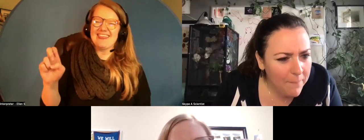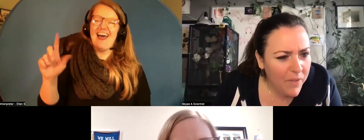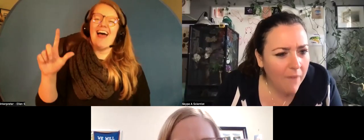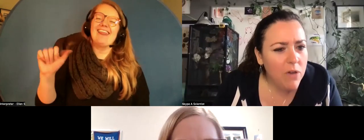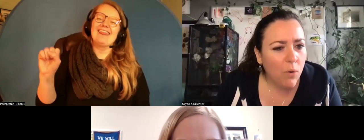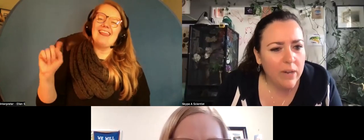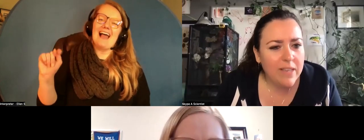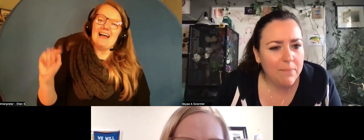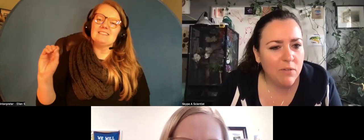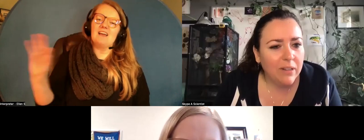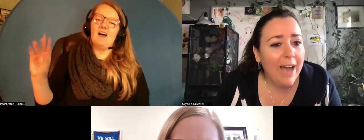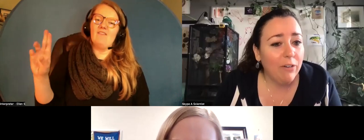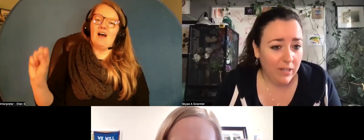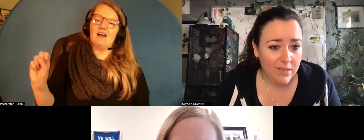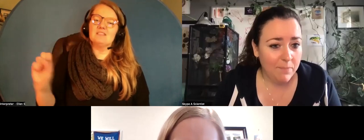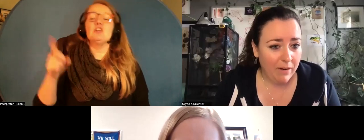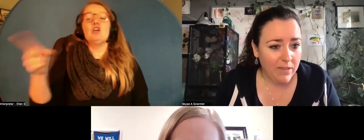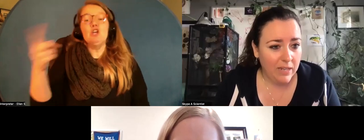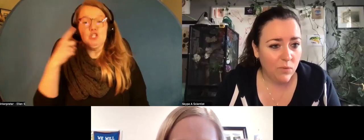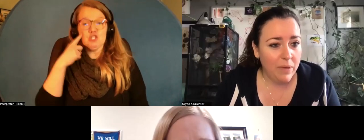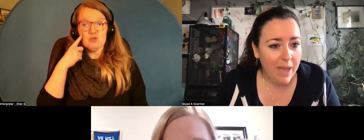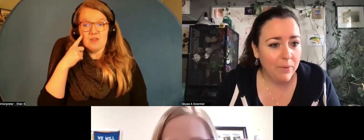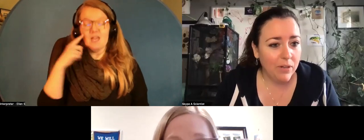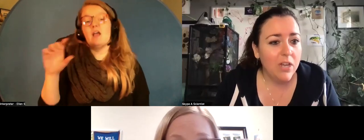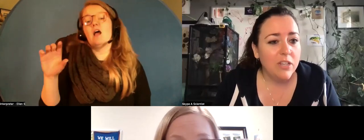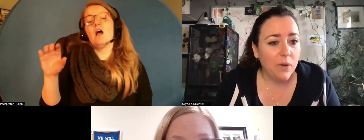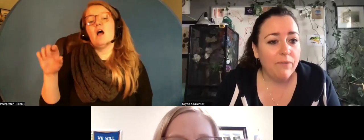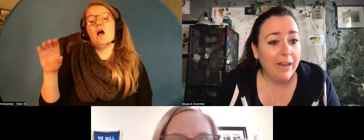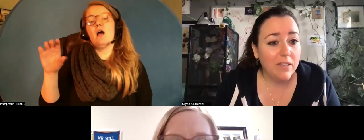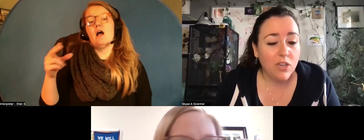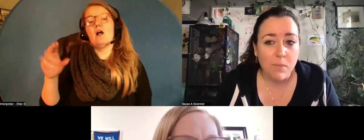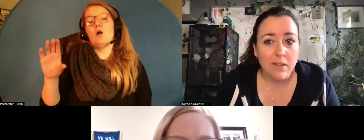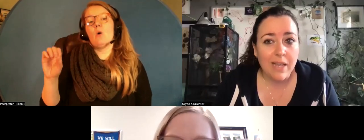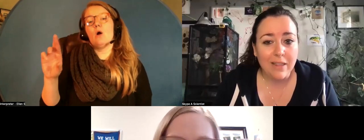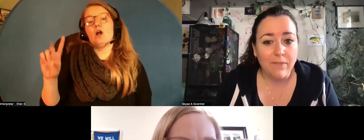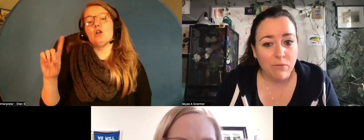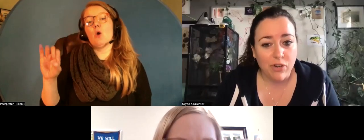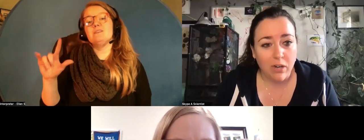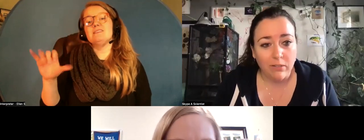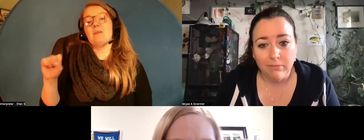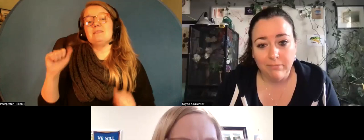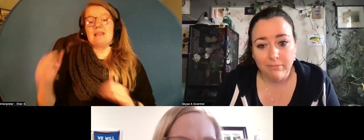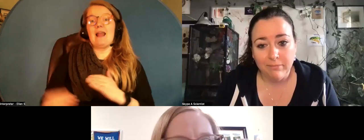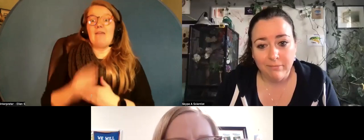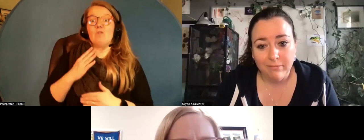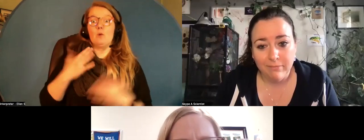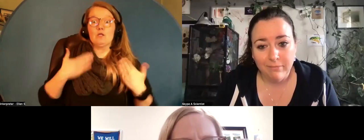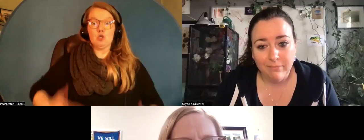that Ophiocordyceps unilateralis parasites will be able to affect humans in the future?